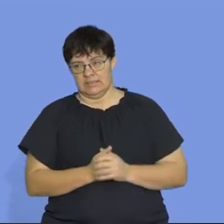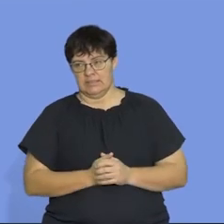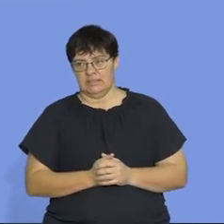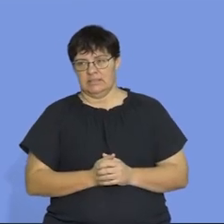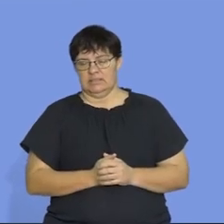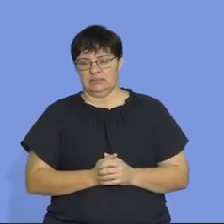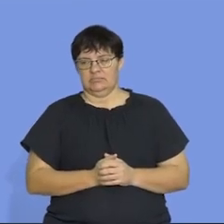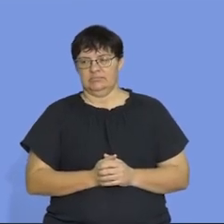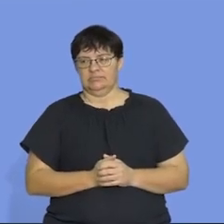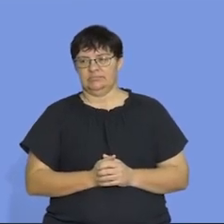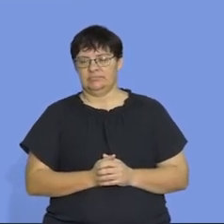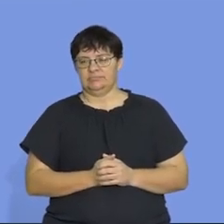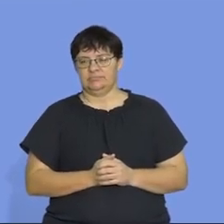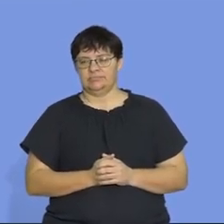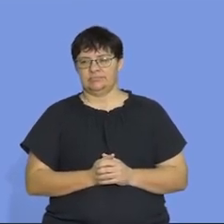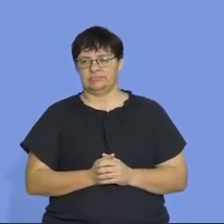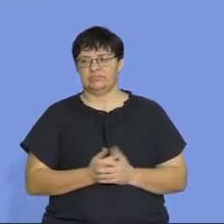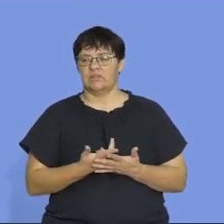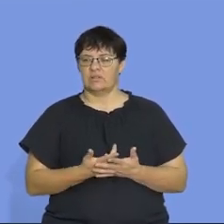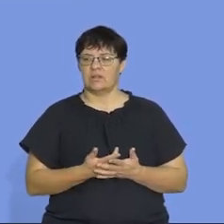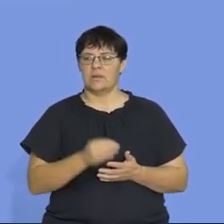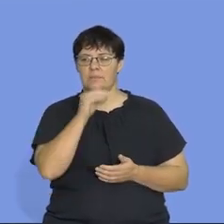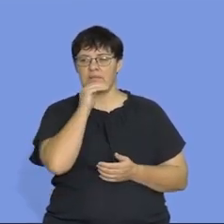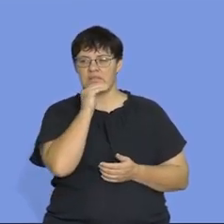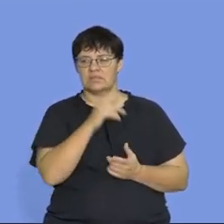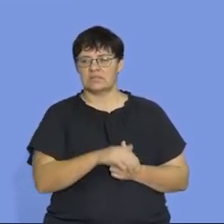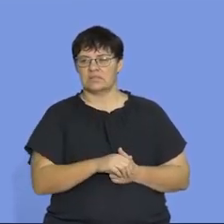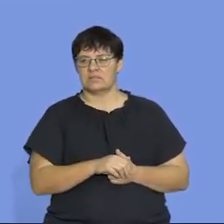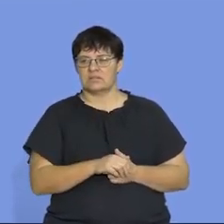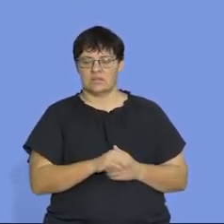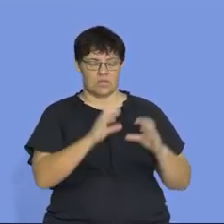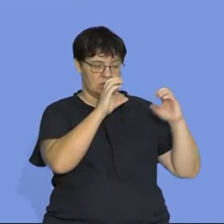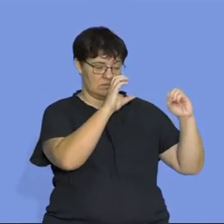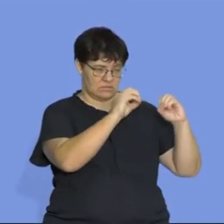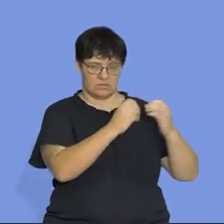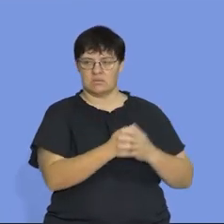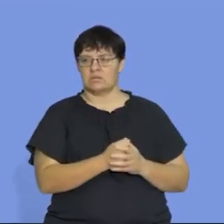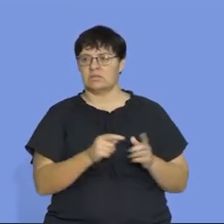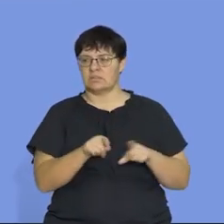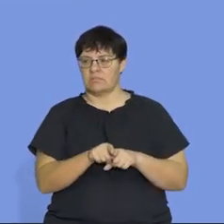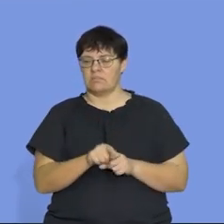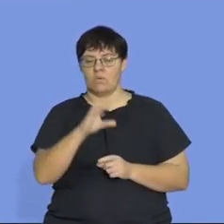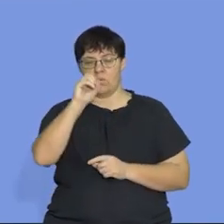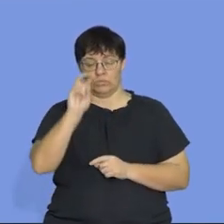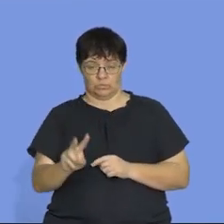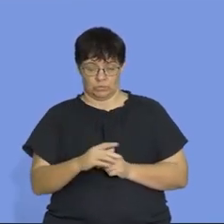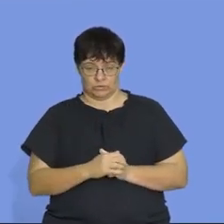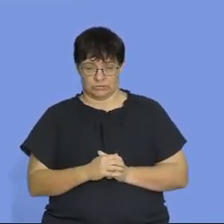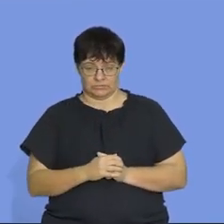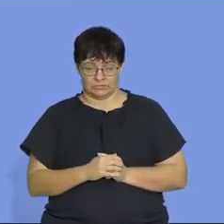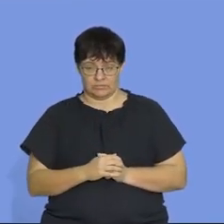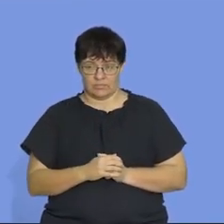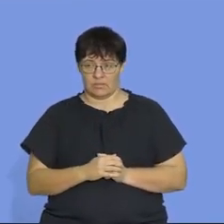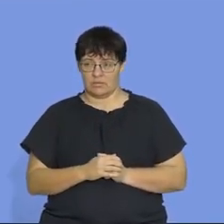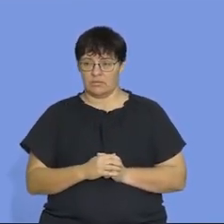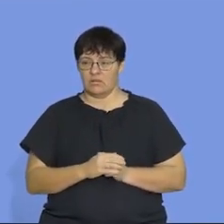I've used models there, so this is the same as that, okay? And then this is O2, okay? So you can either move in